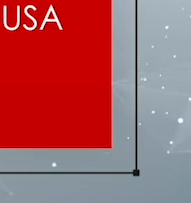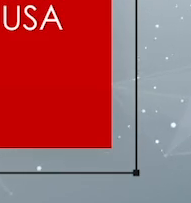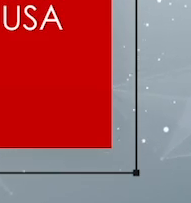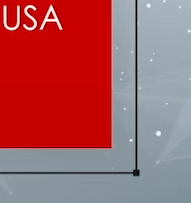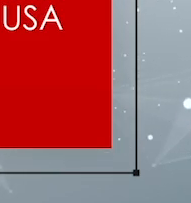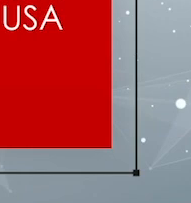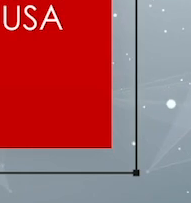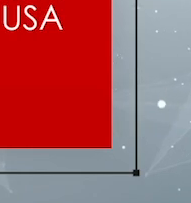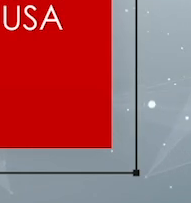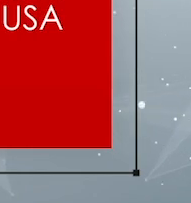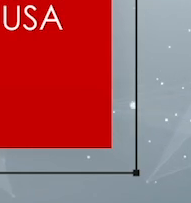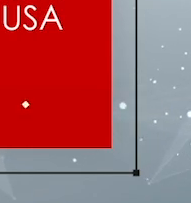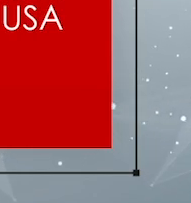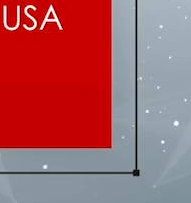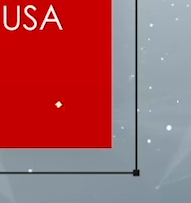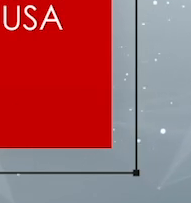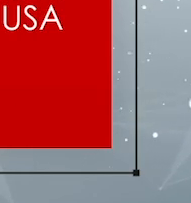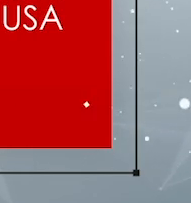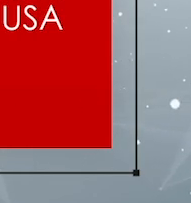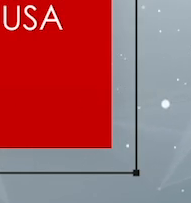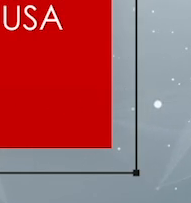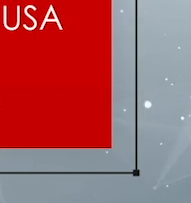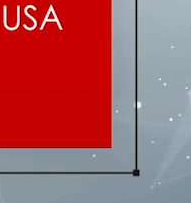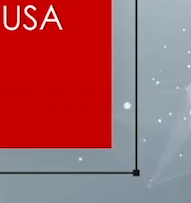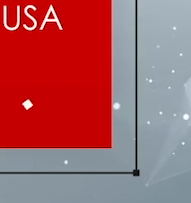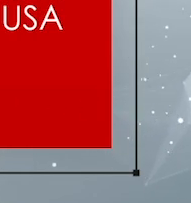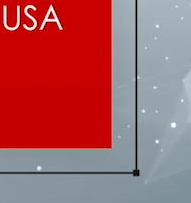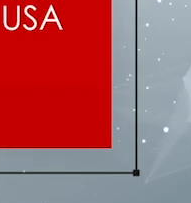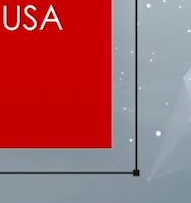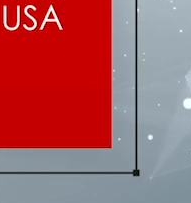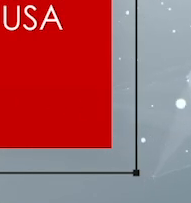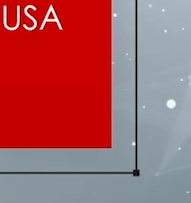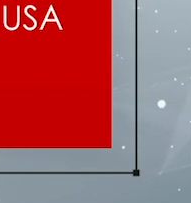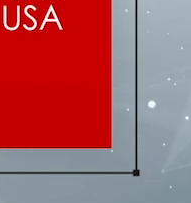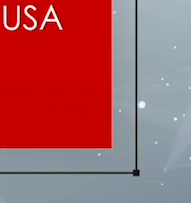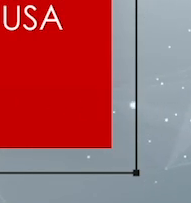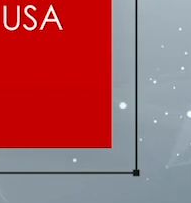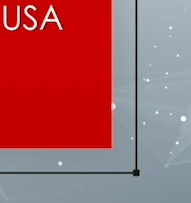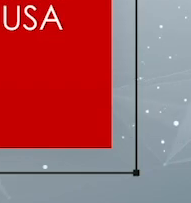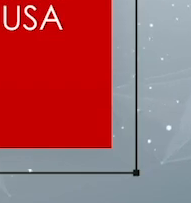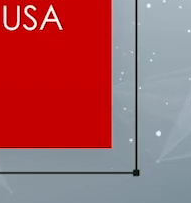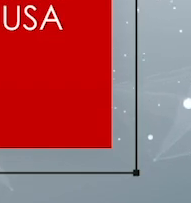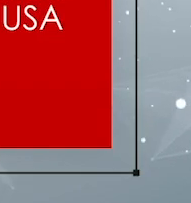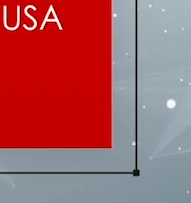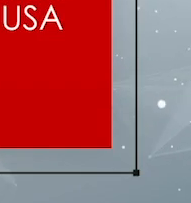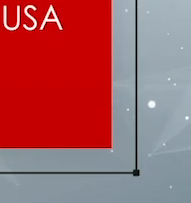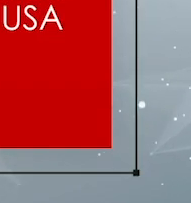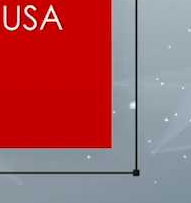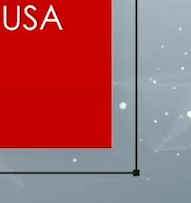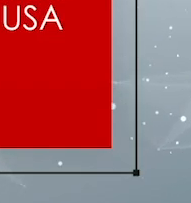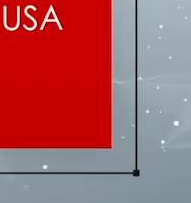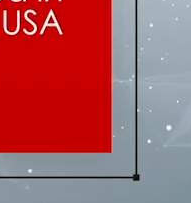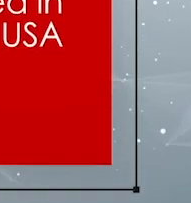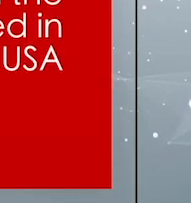of bad news, in this world of fake news, the gospel is more relevant than ever